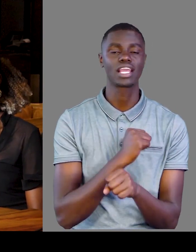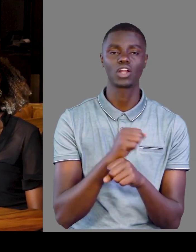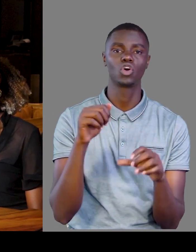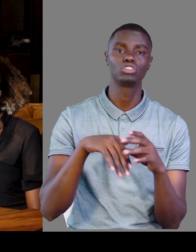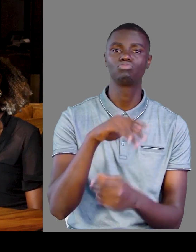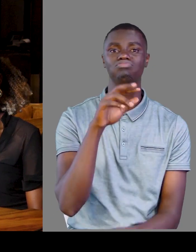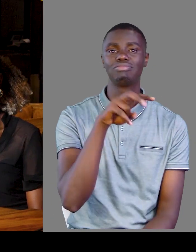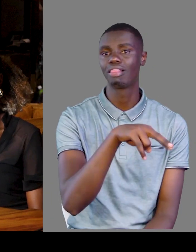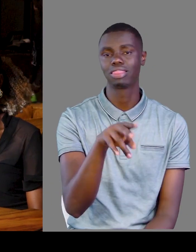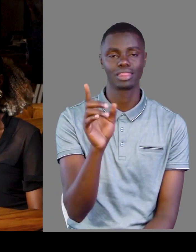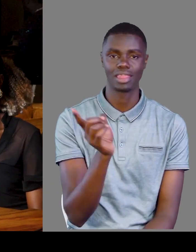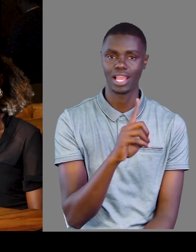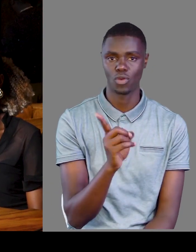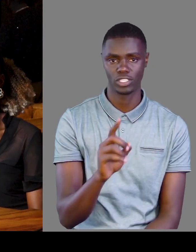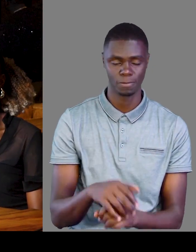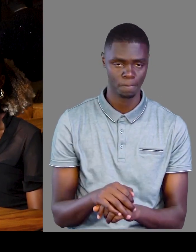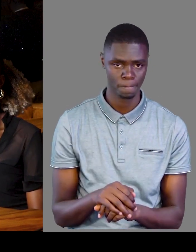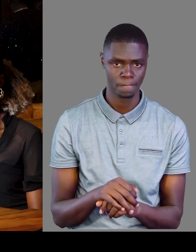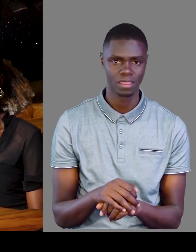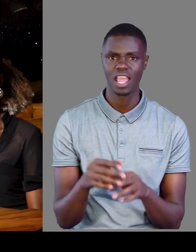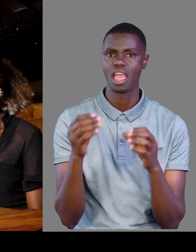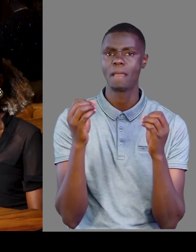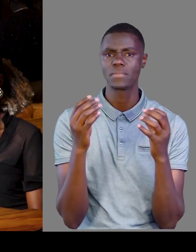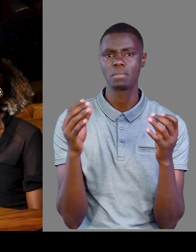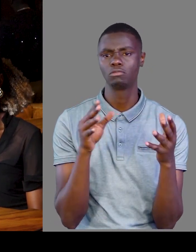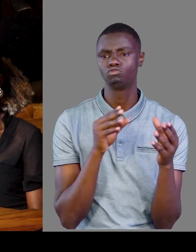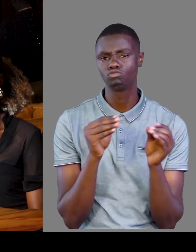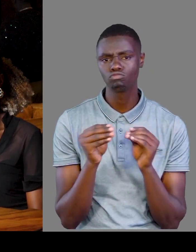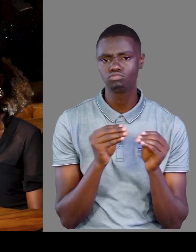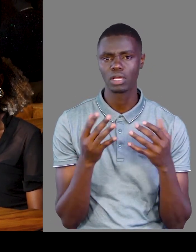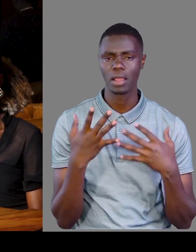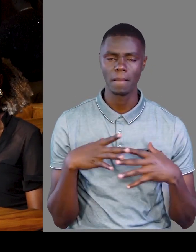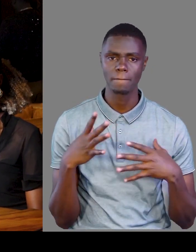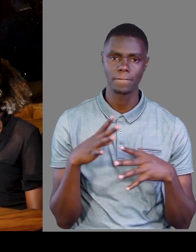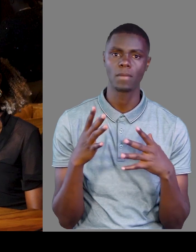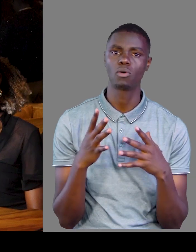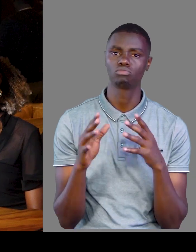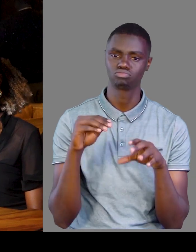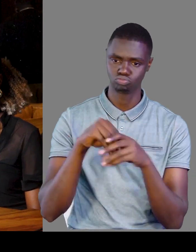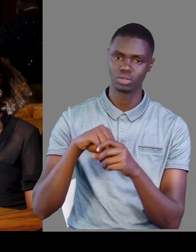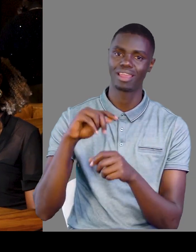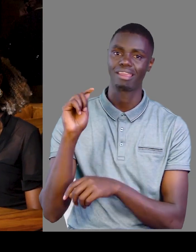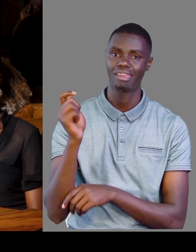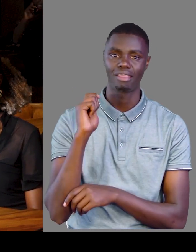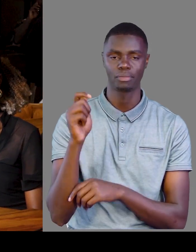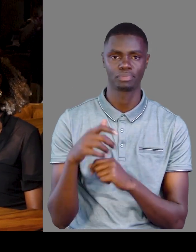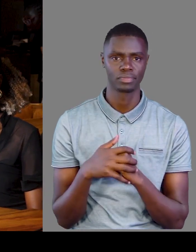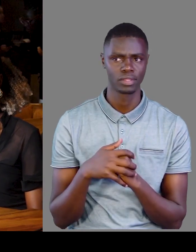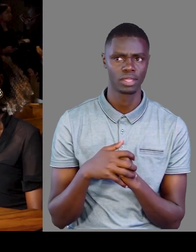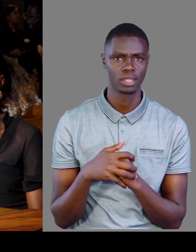out by myself. So I think so many disability people are in